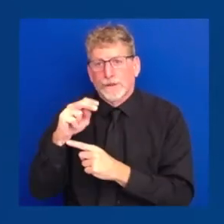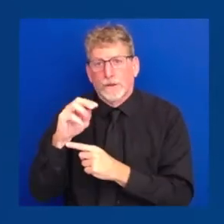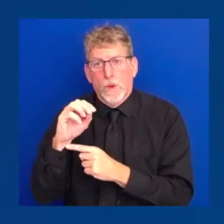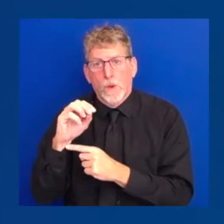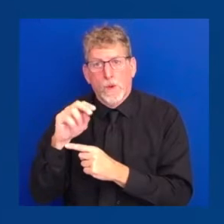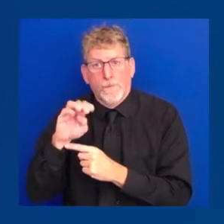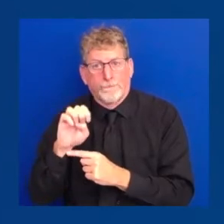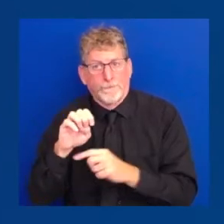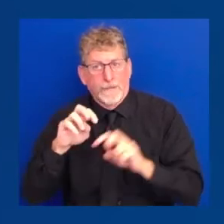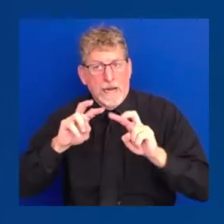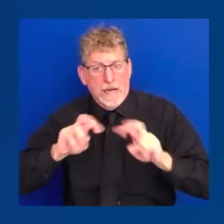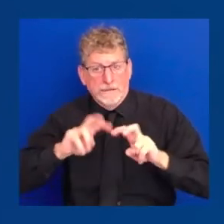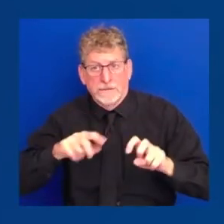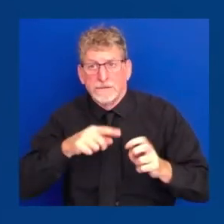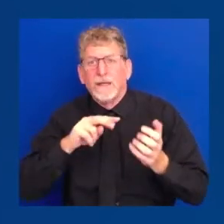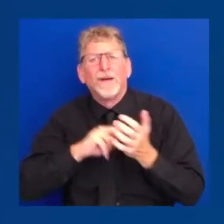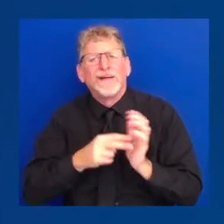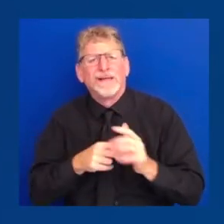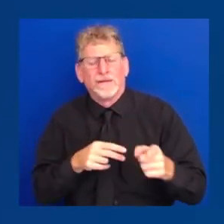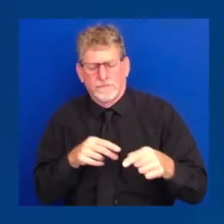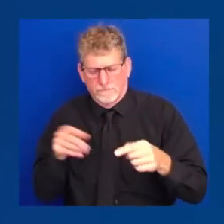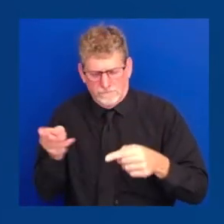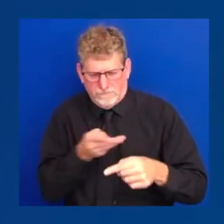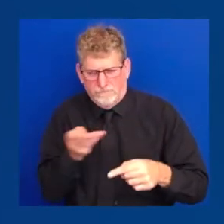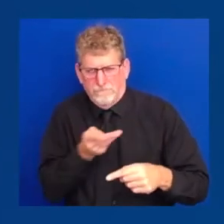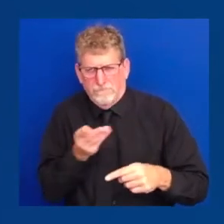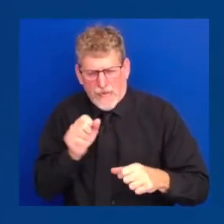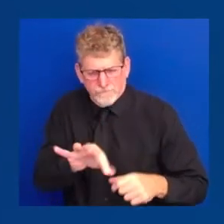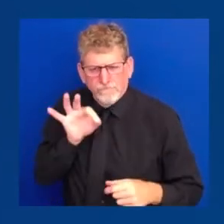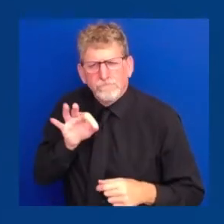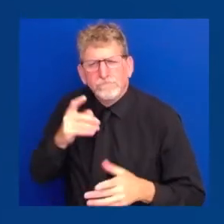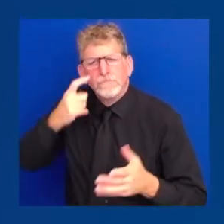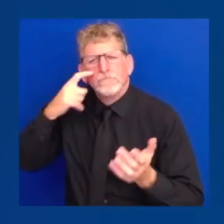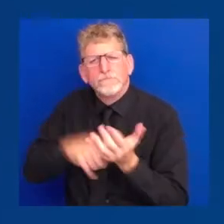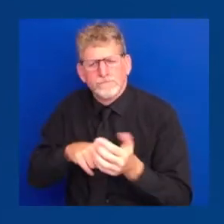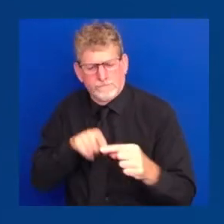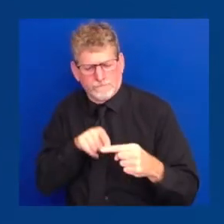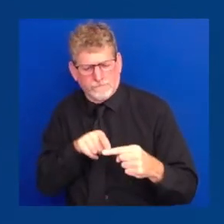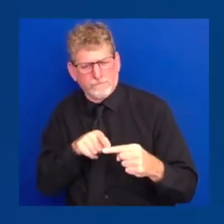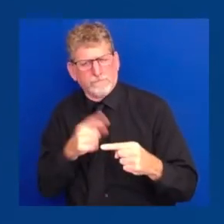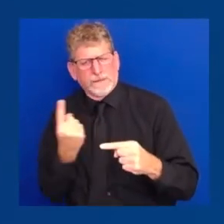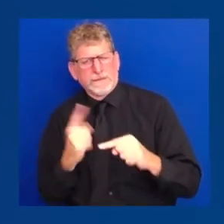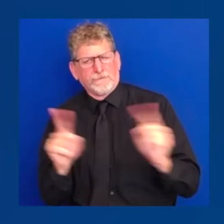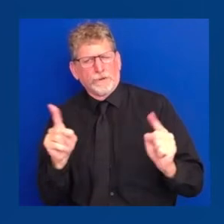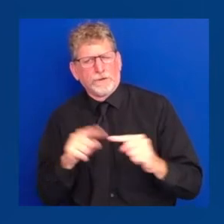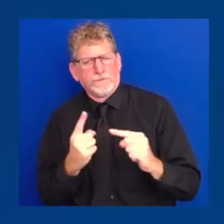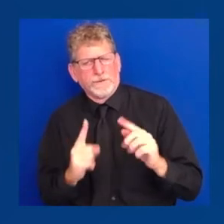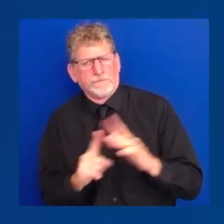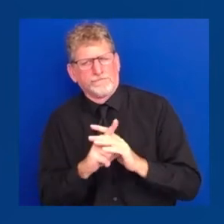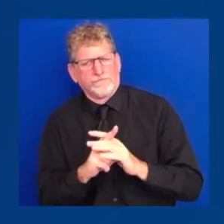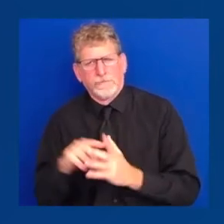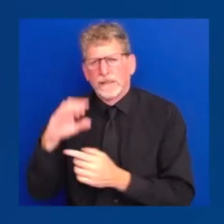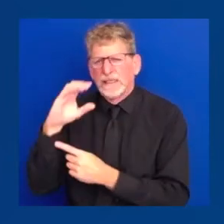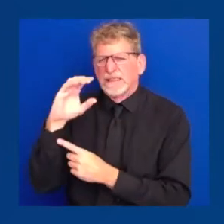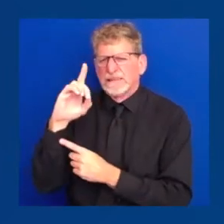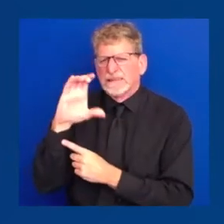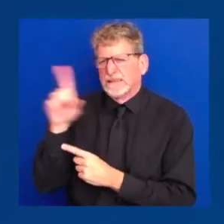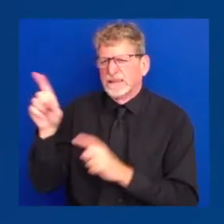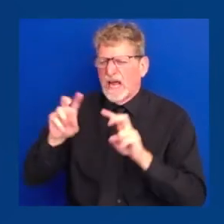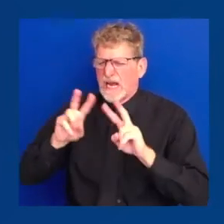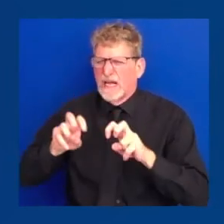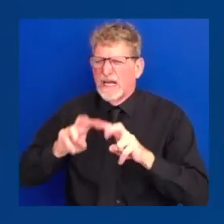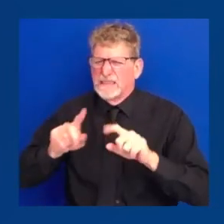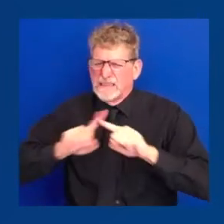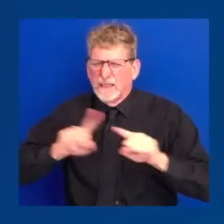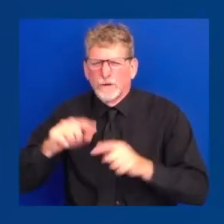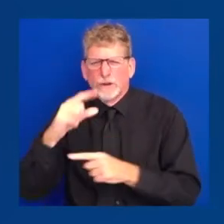or interest. Each week, CDC analyzes genomic sequences from all 50 states and uses these sequences to